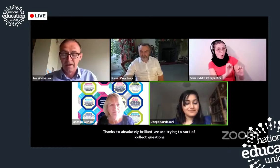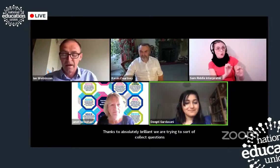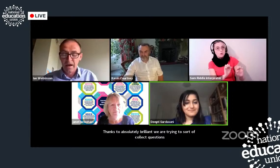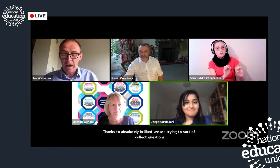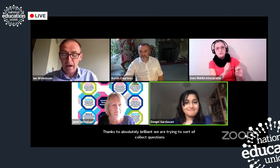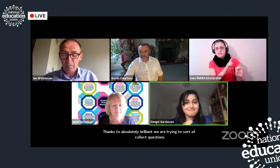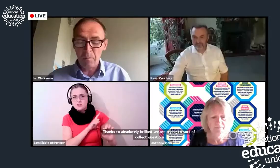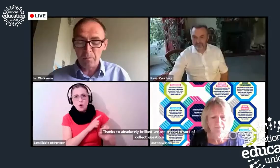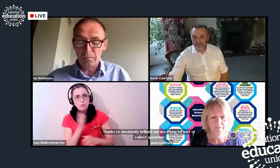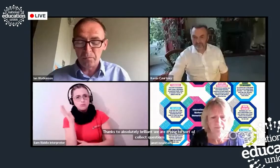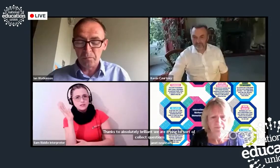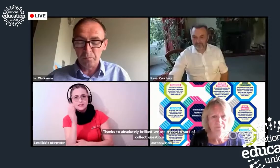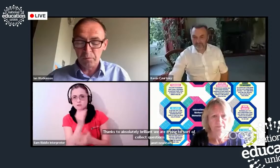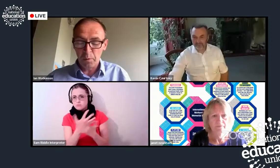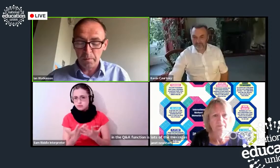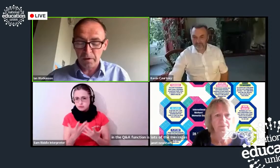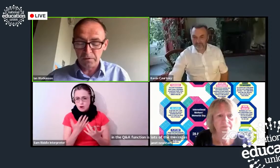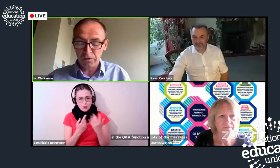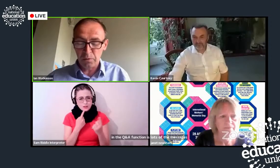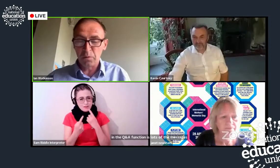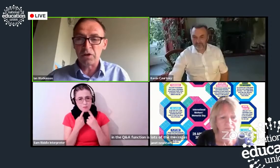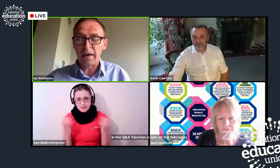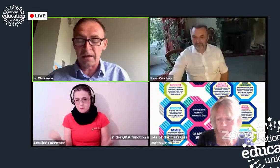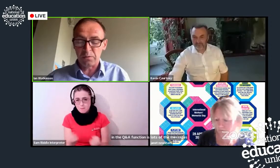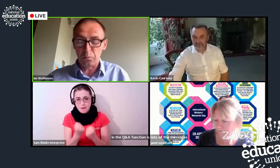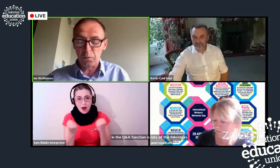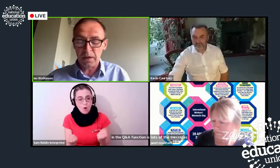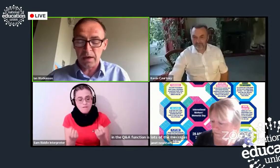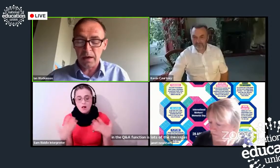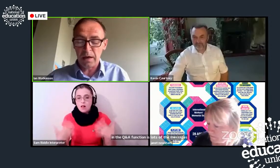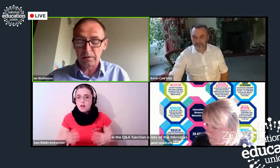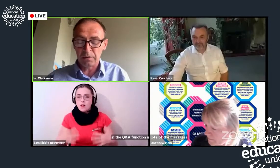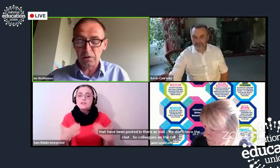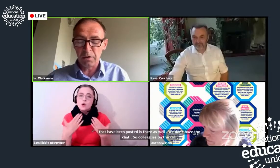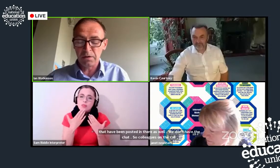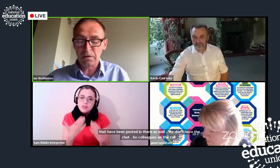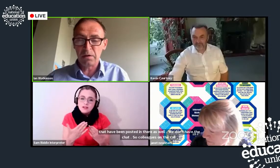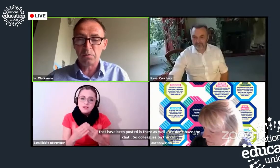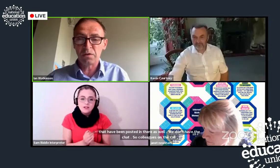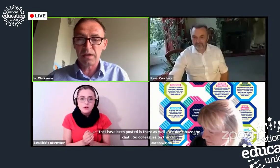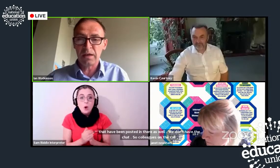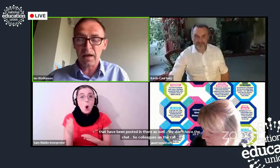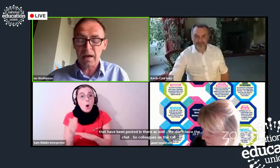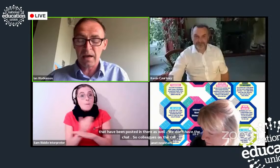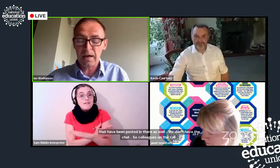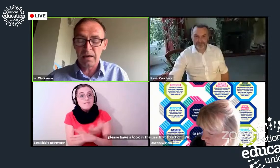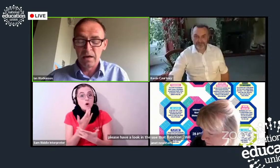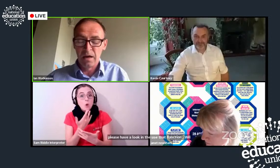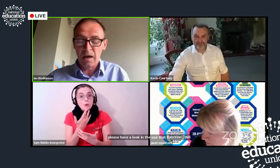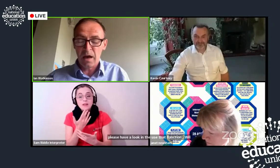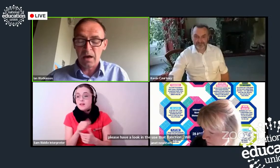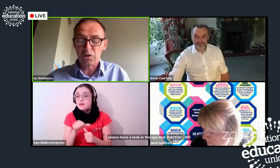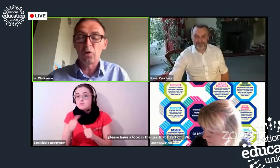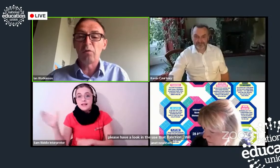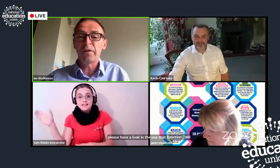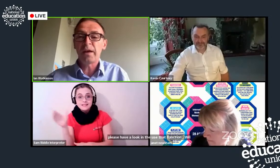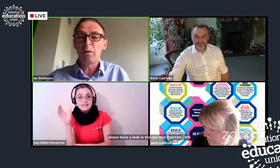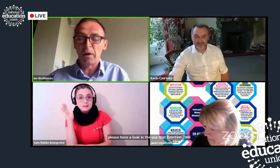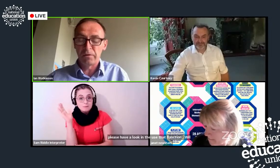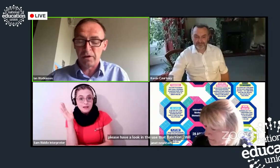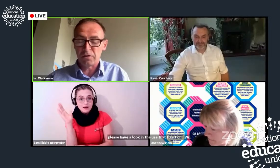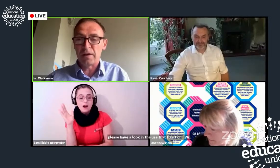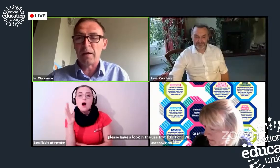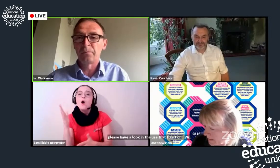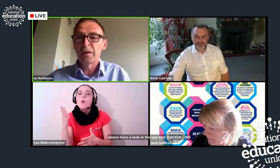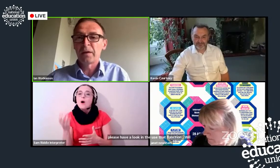that. Before we move on to Janet, we are going to see a short